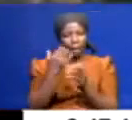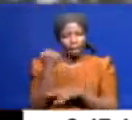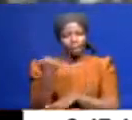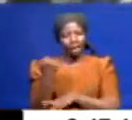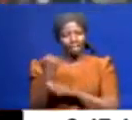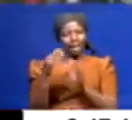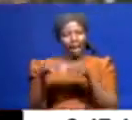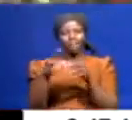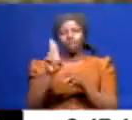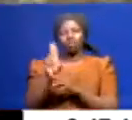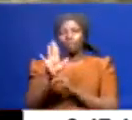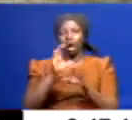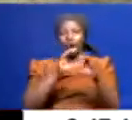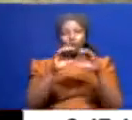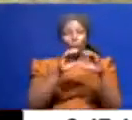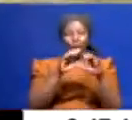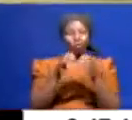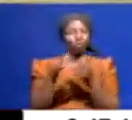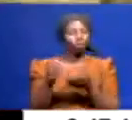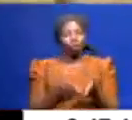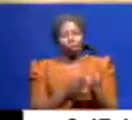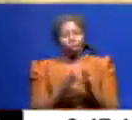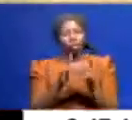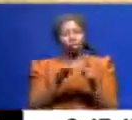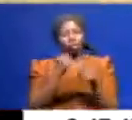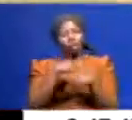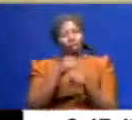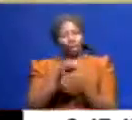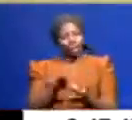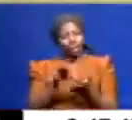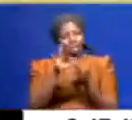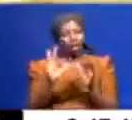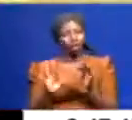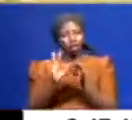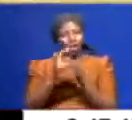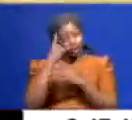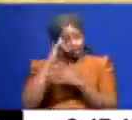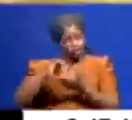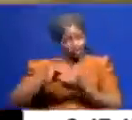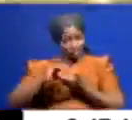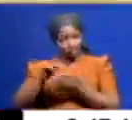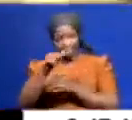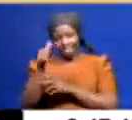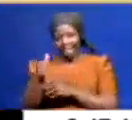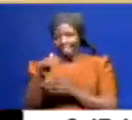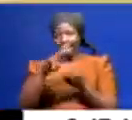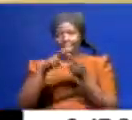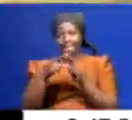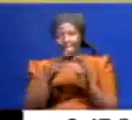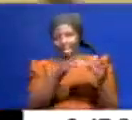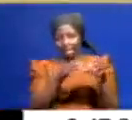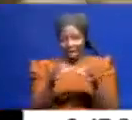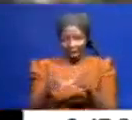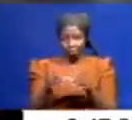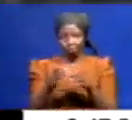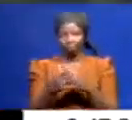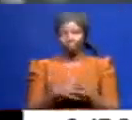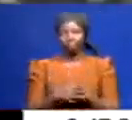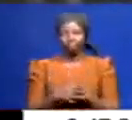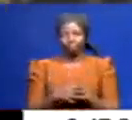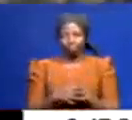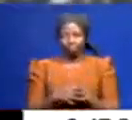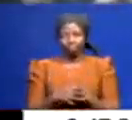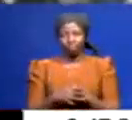existing communications channels to create unique links for the federation and its affiliate clubs to project their sporting activities for a wider local and global